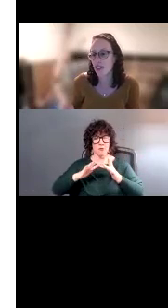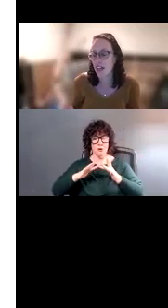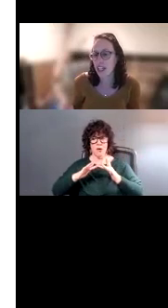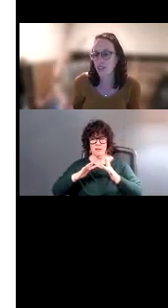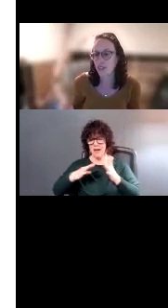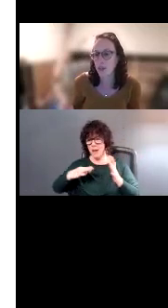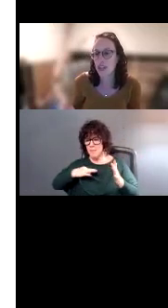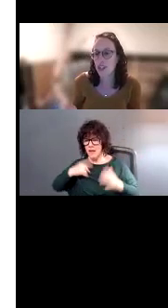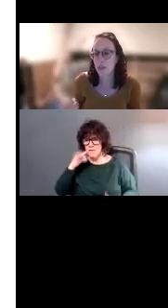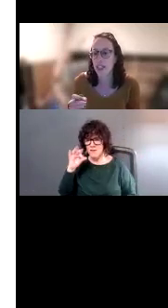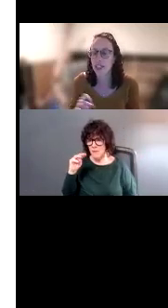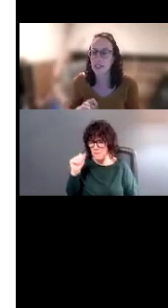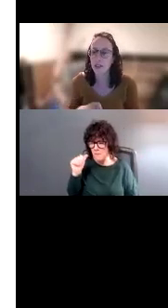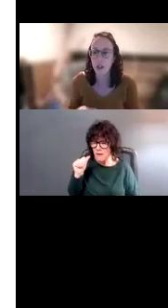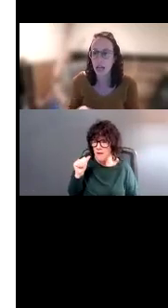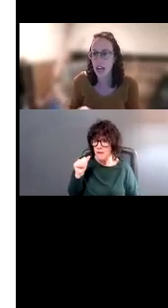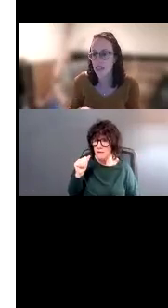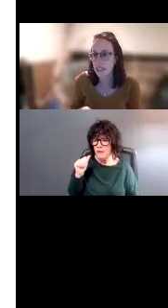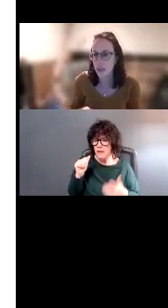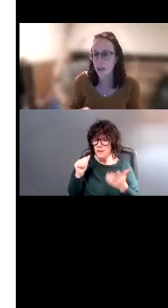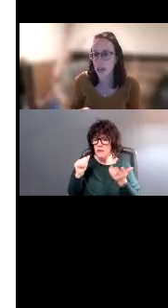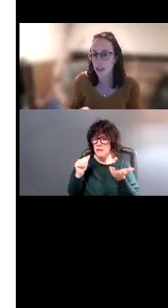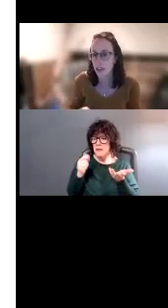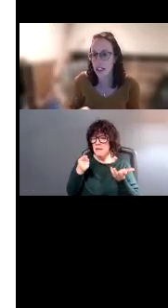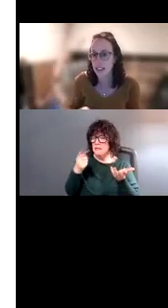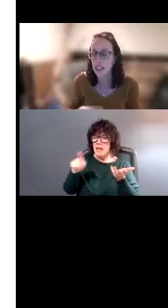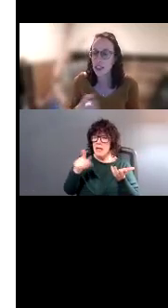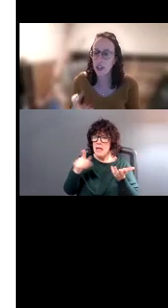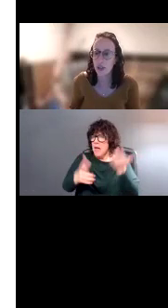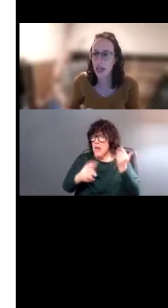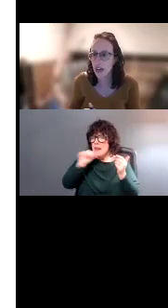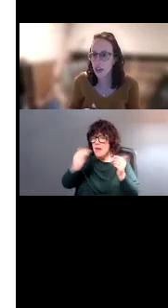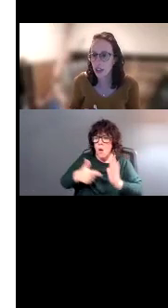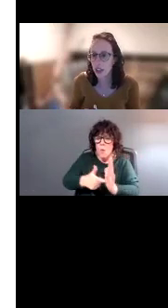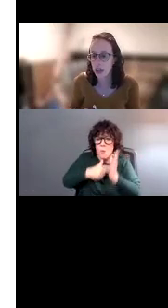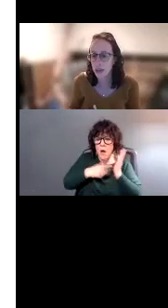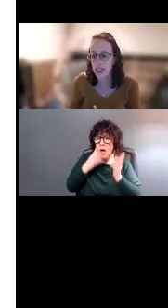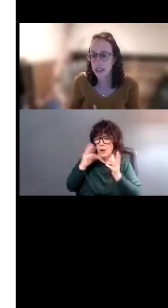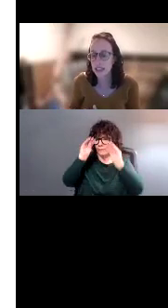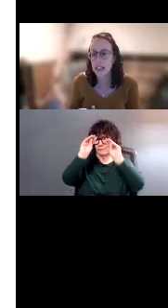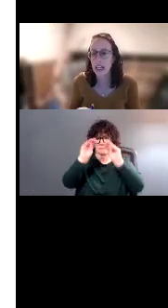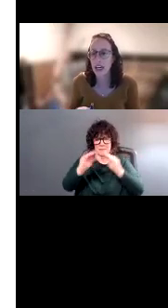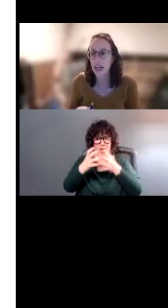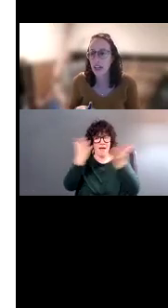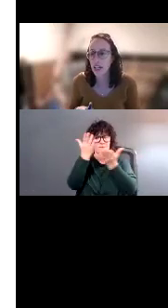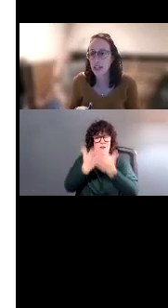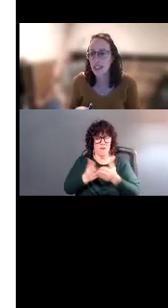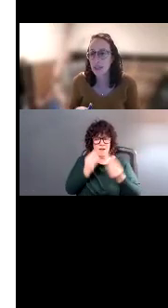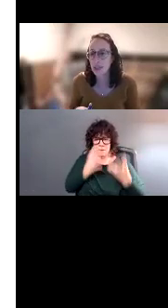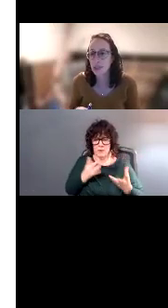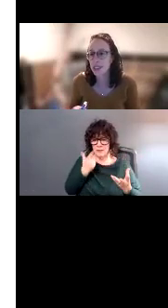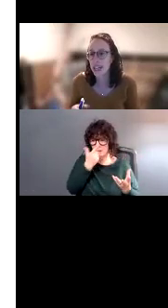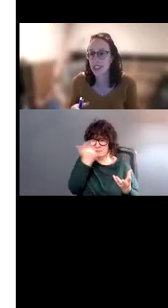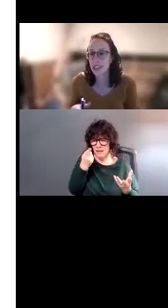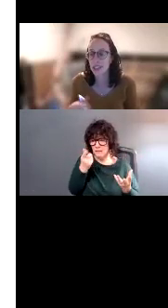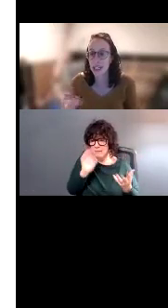much verifying information because you don't have a stable address, you don't have your documents. A lot of